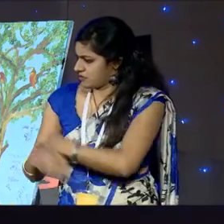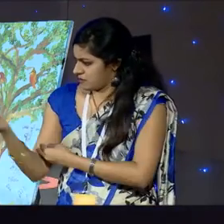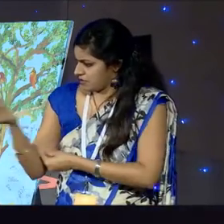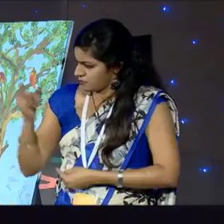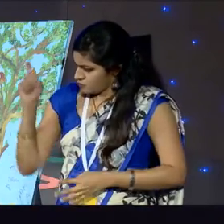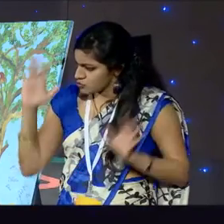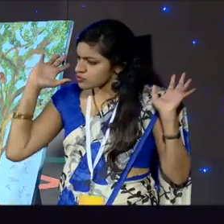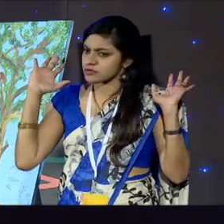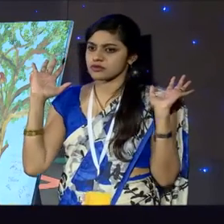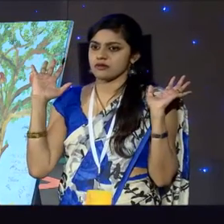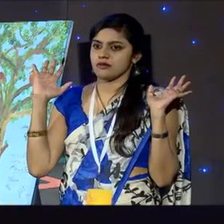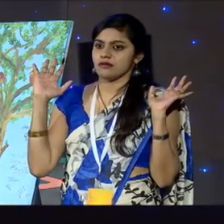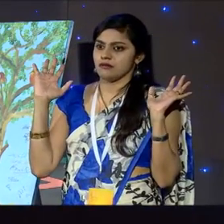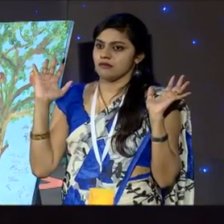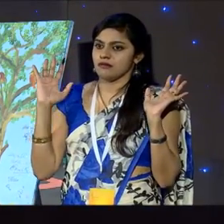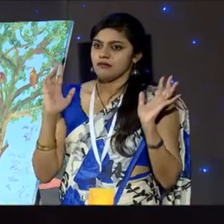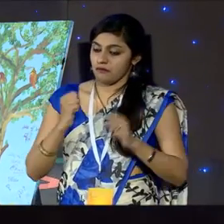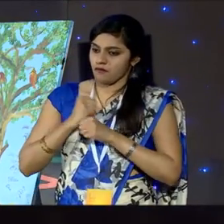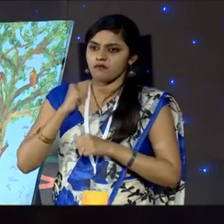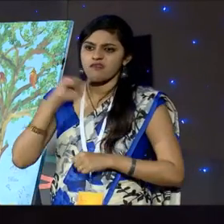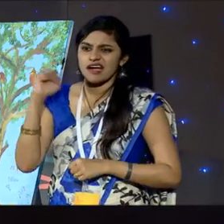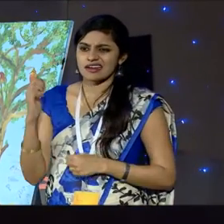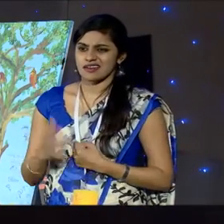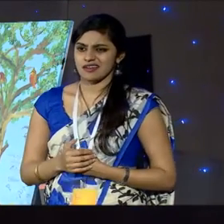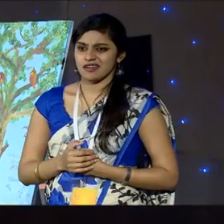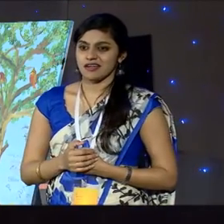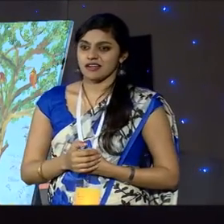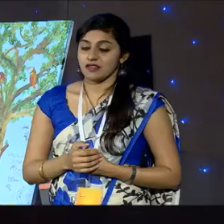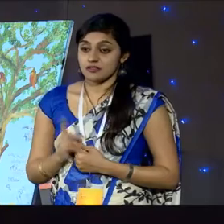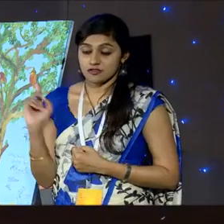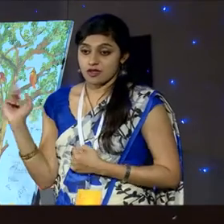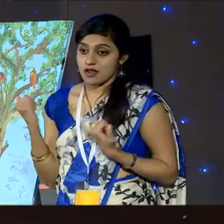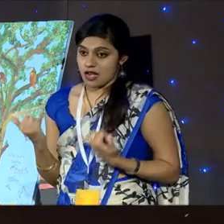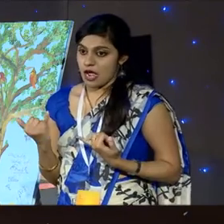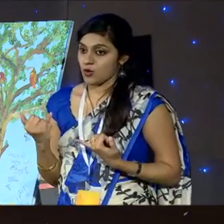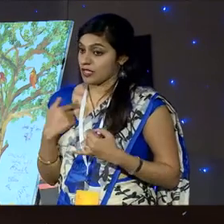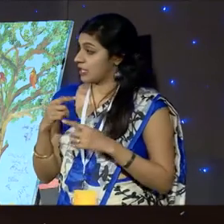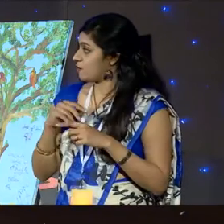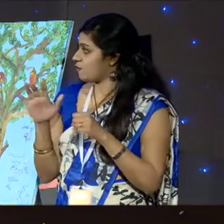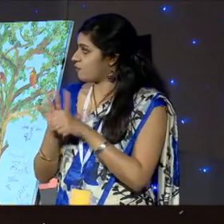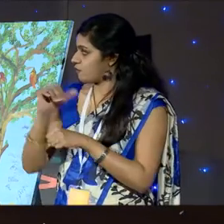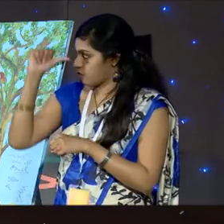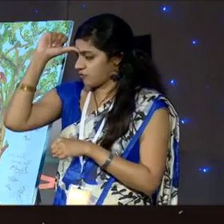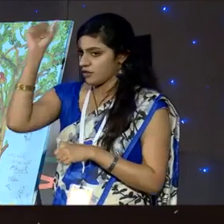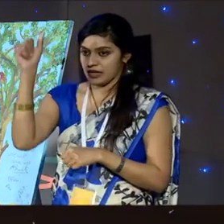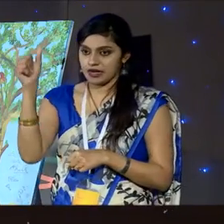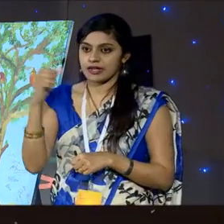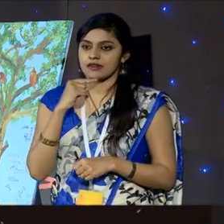Yeah, no offense. Yeah, so I am launching a nationwide campaign called Unreserved India